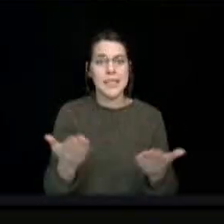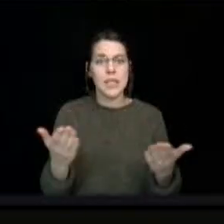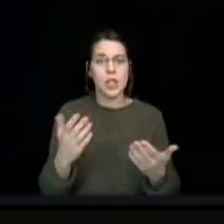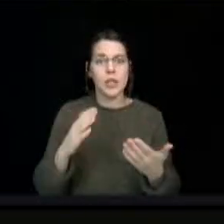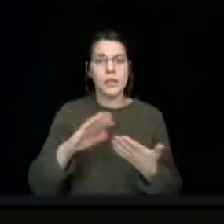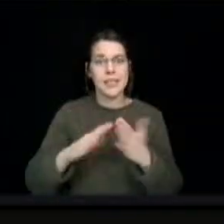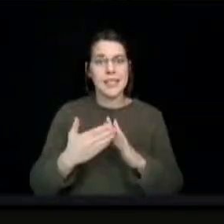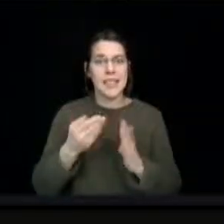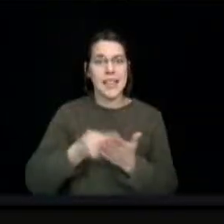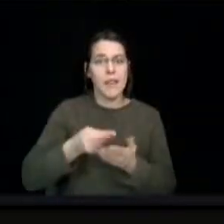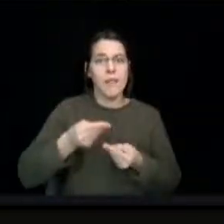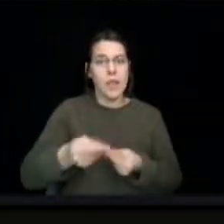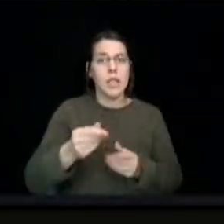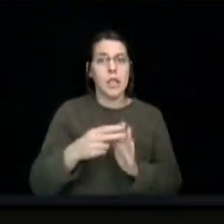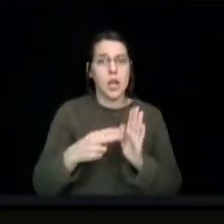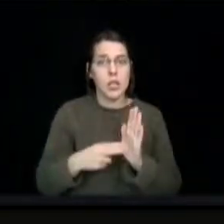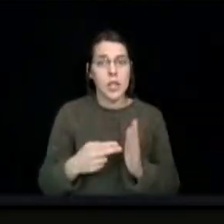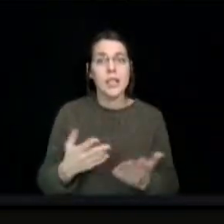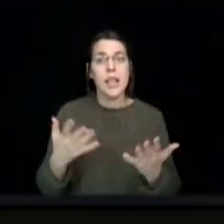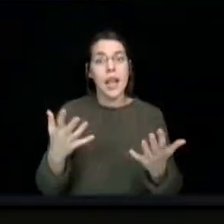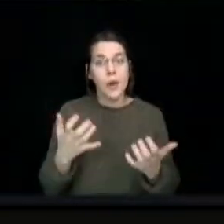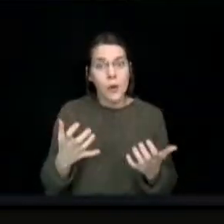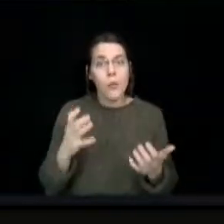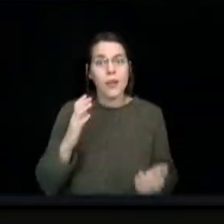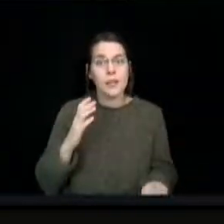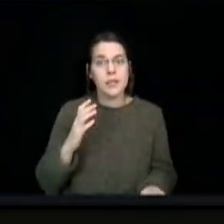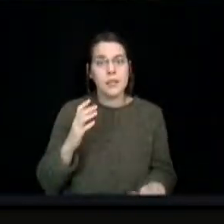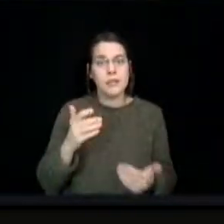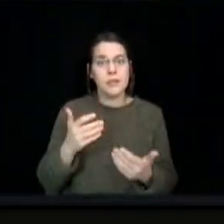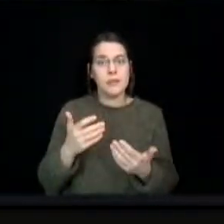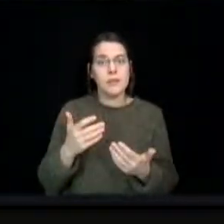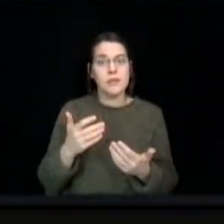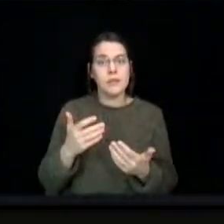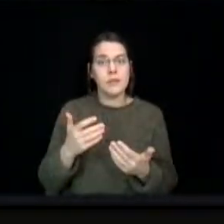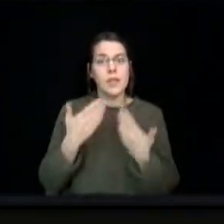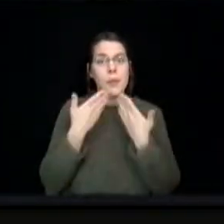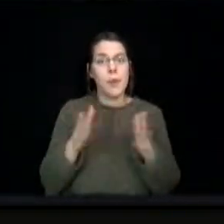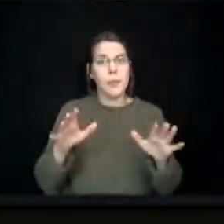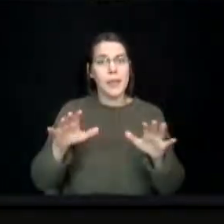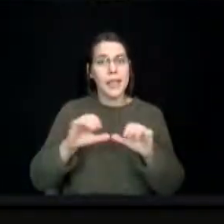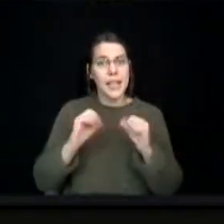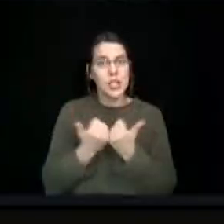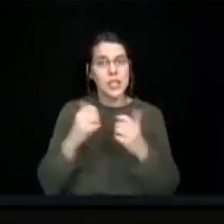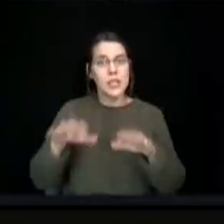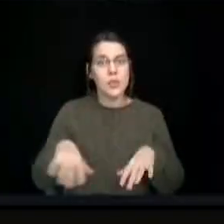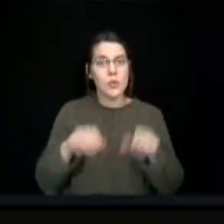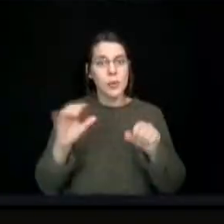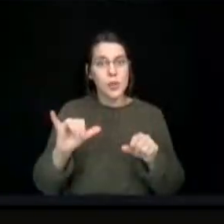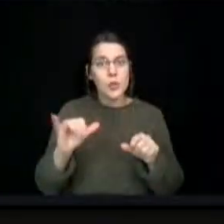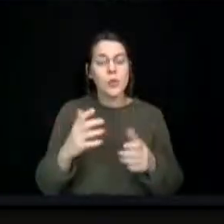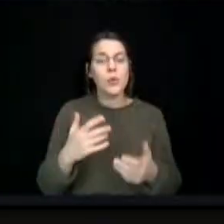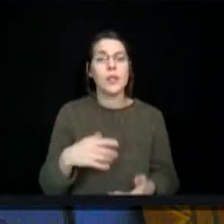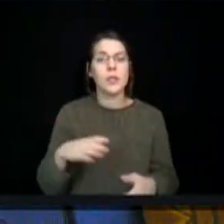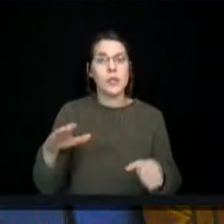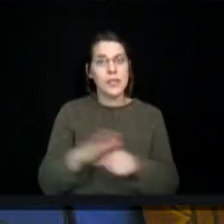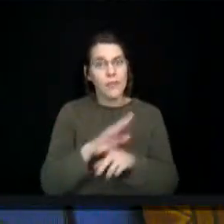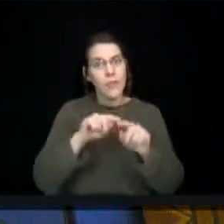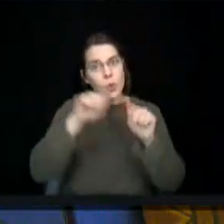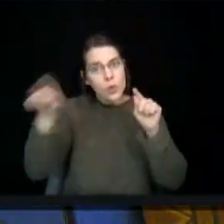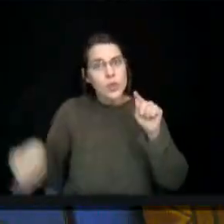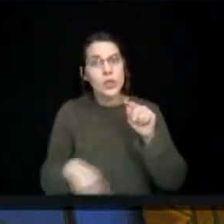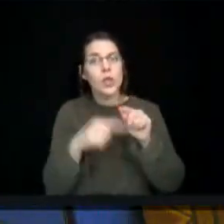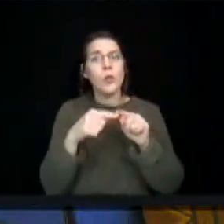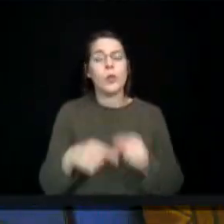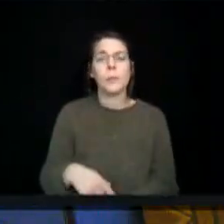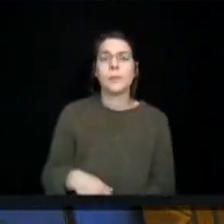to adopt as well. And to bring it full congratulations for being circle. on the panel. Thank you. Thank you. Any last remarks from members? If